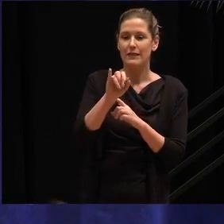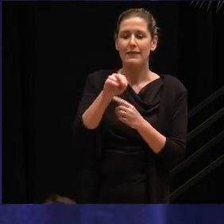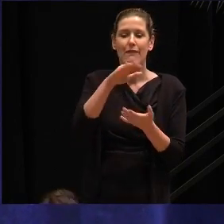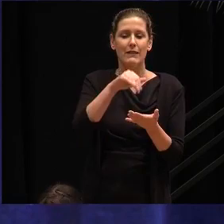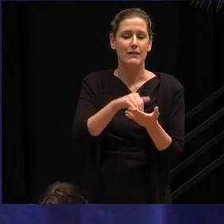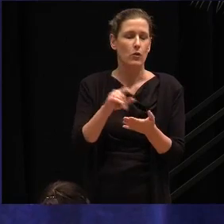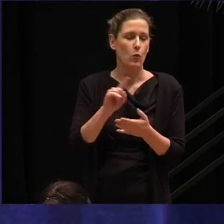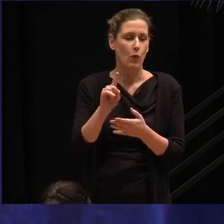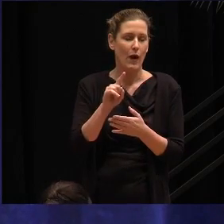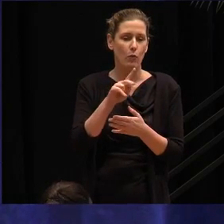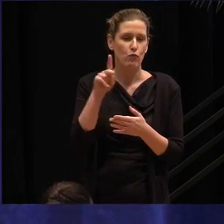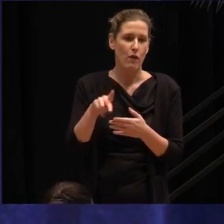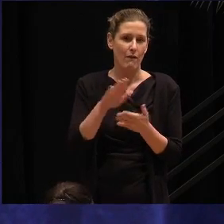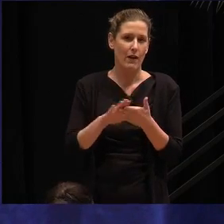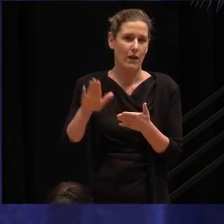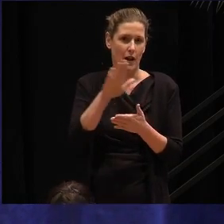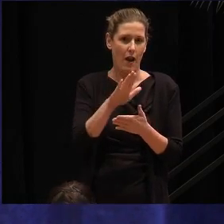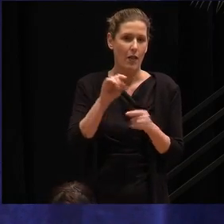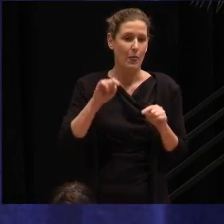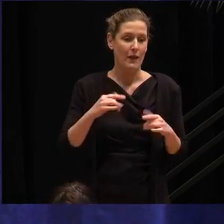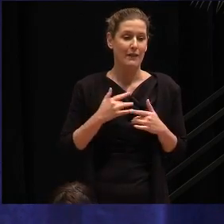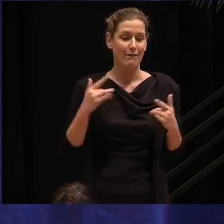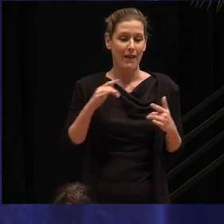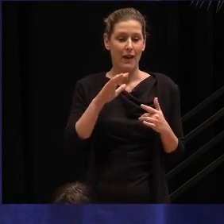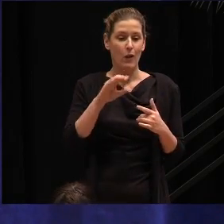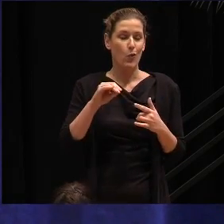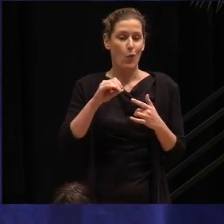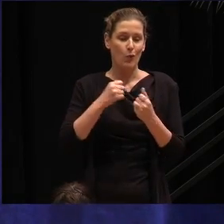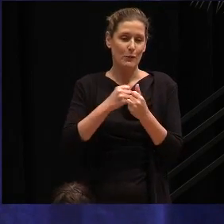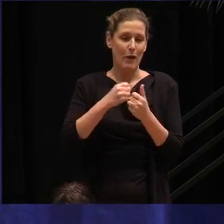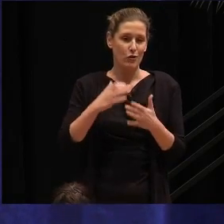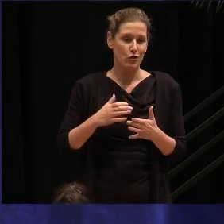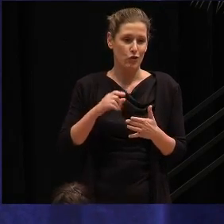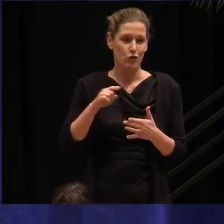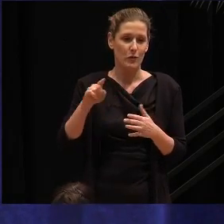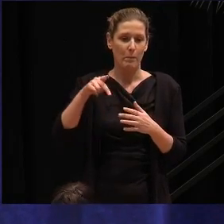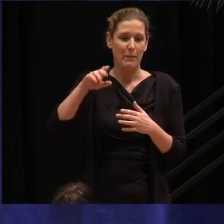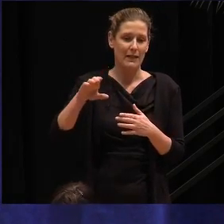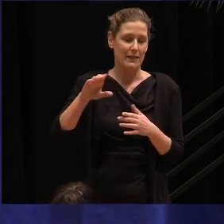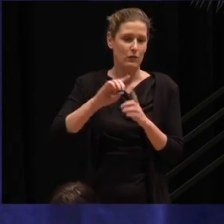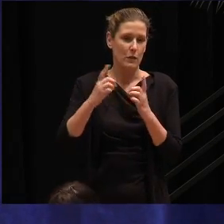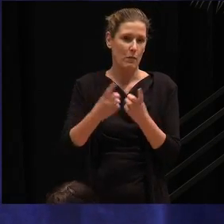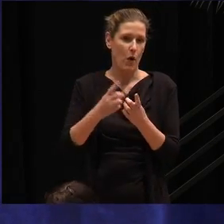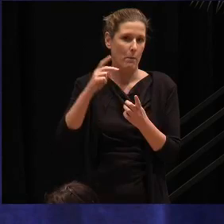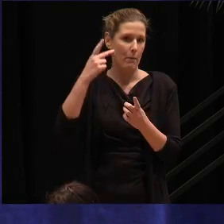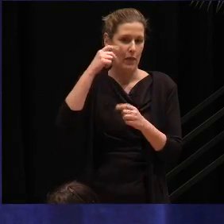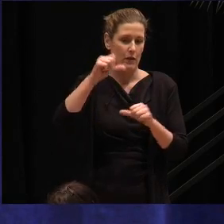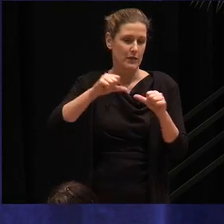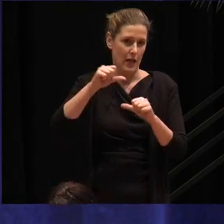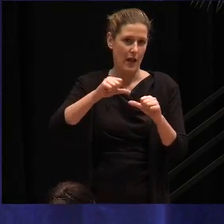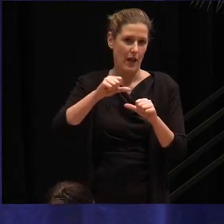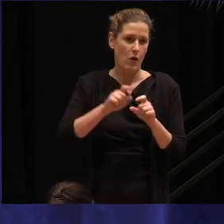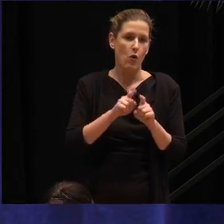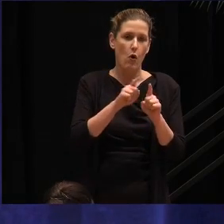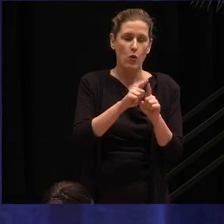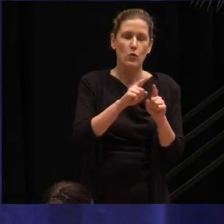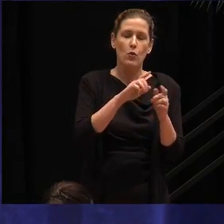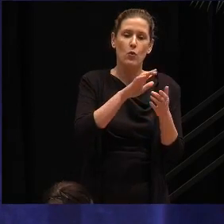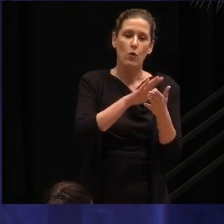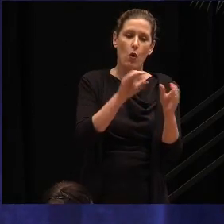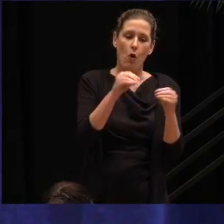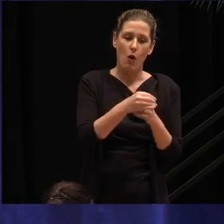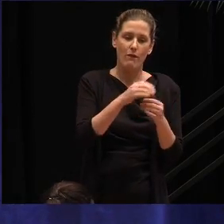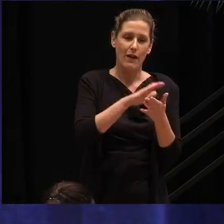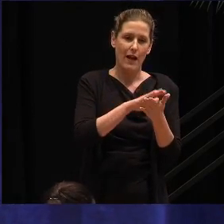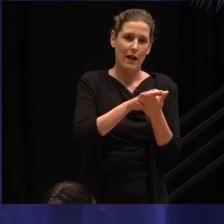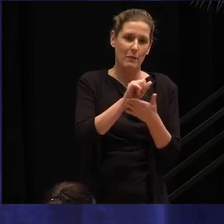College. This event is co-sponsored by PC's Department of Political Science and the Office of Academic Affairs.